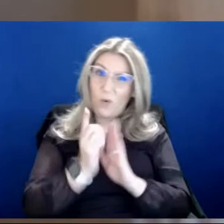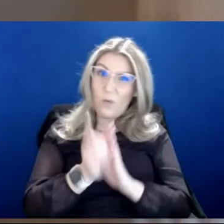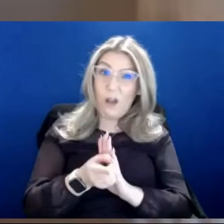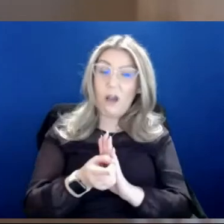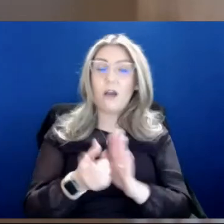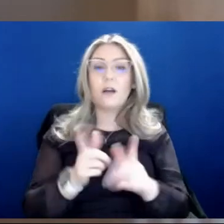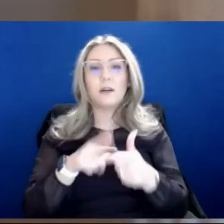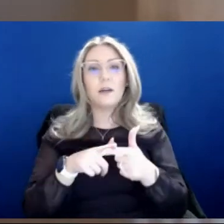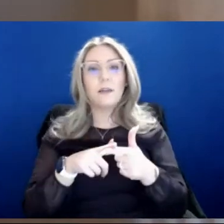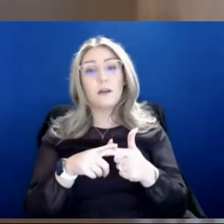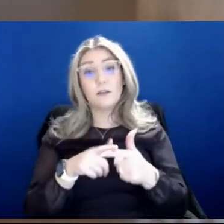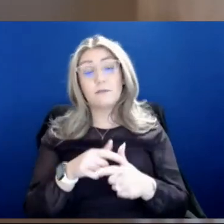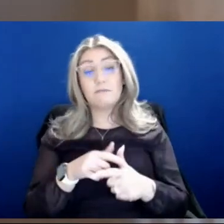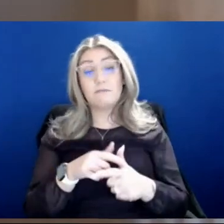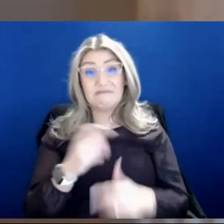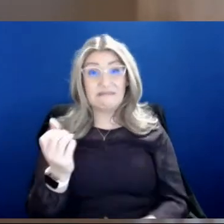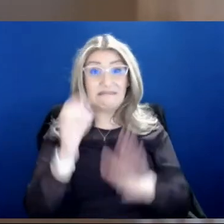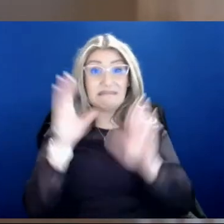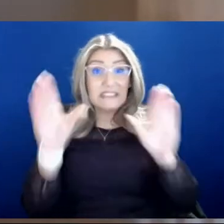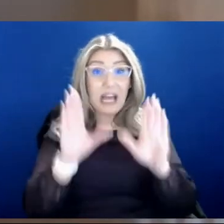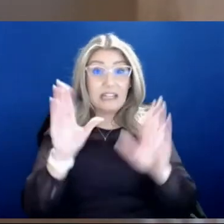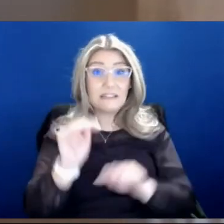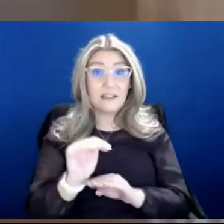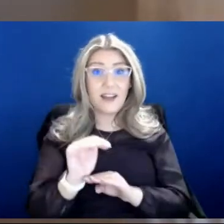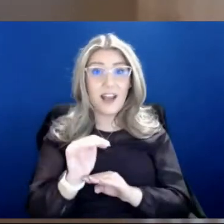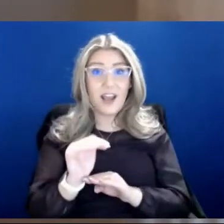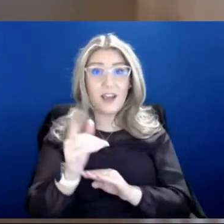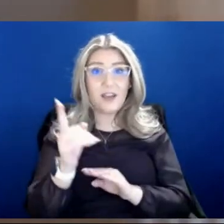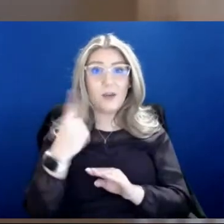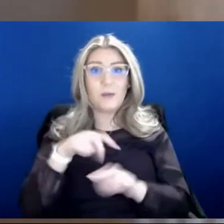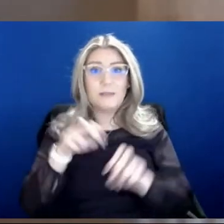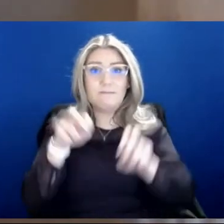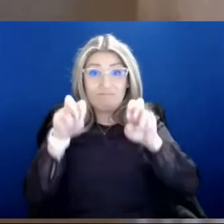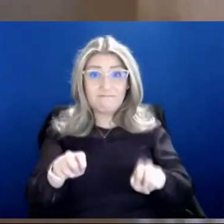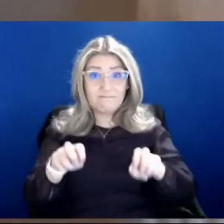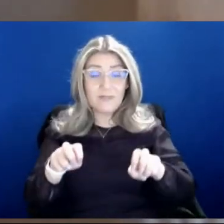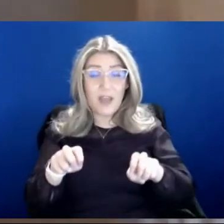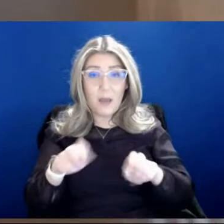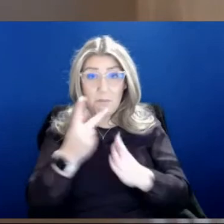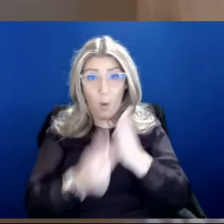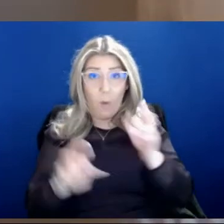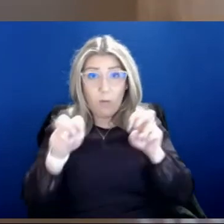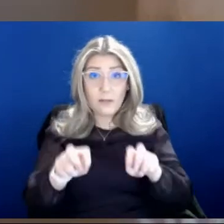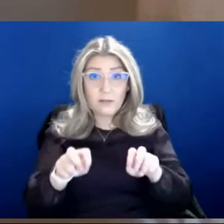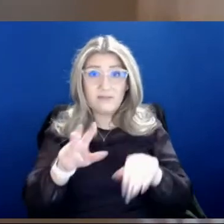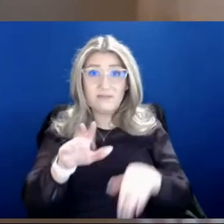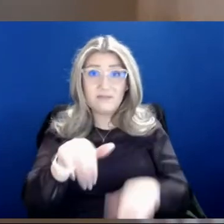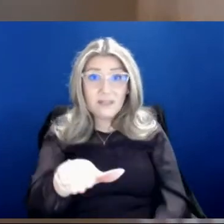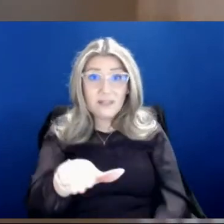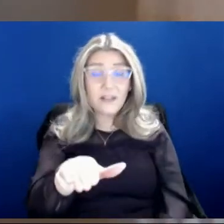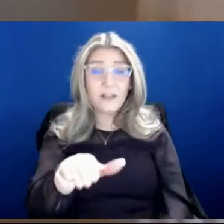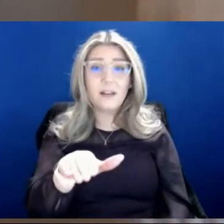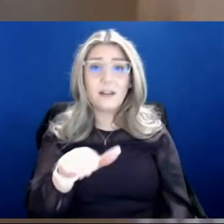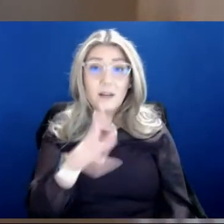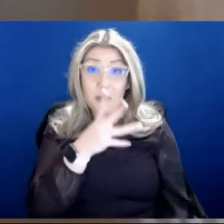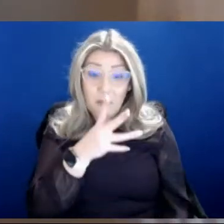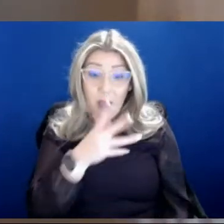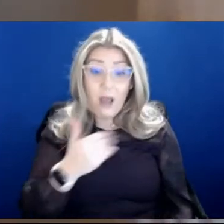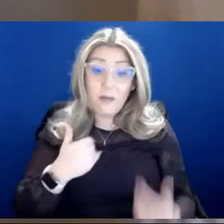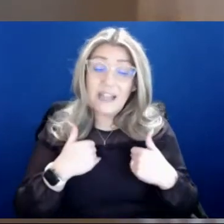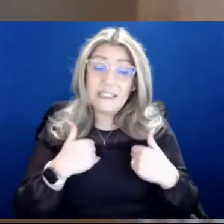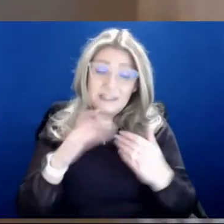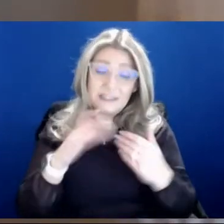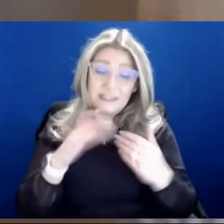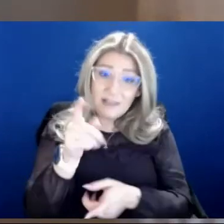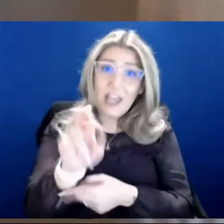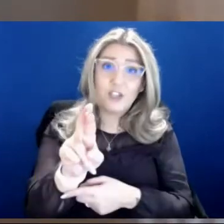that Sunday night, we sat both of them down and just said, hey, Mom has cancer. I'm going